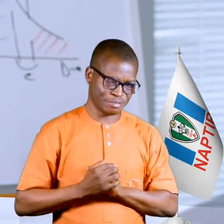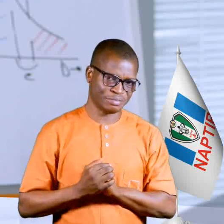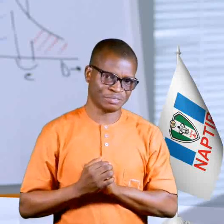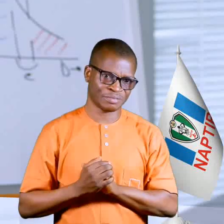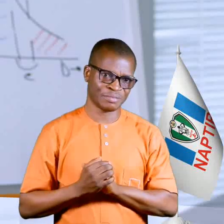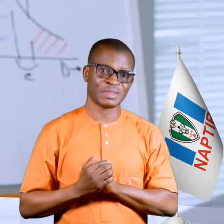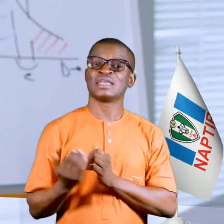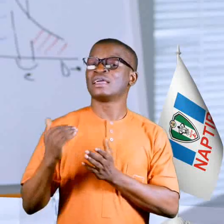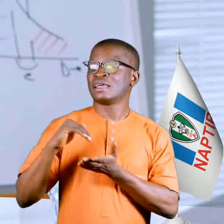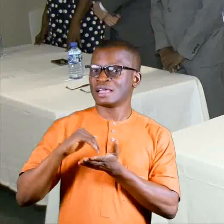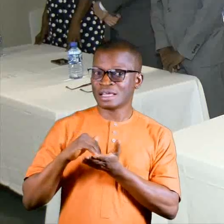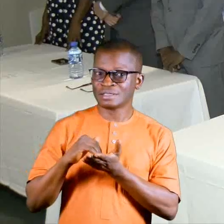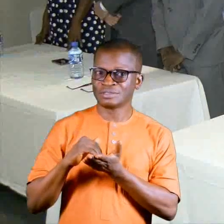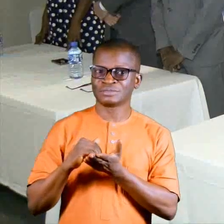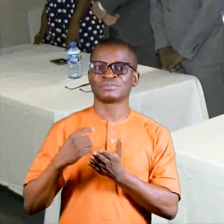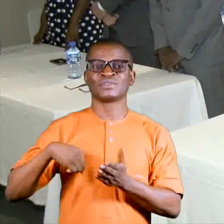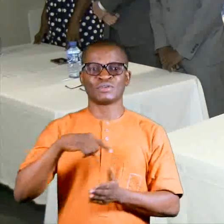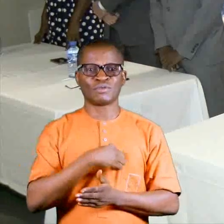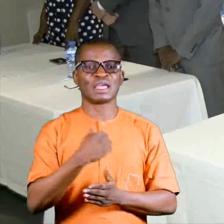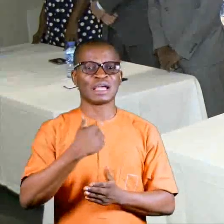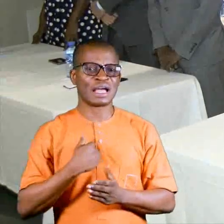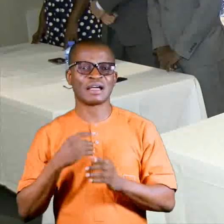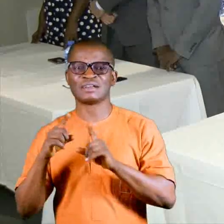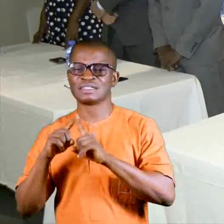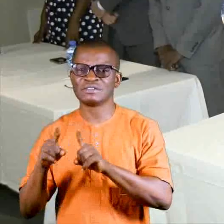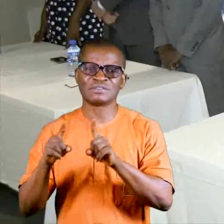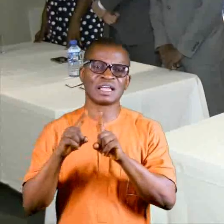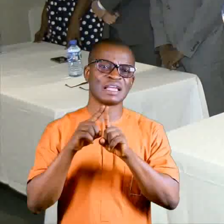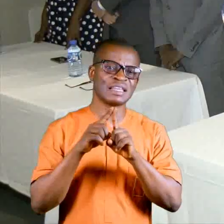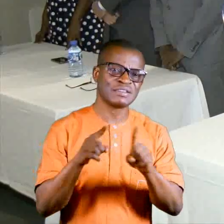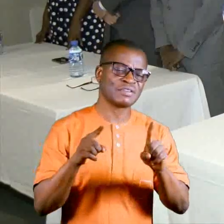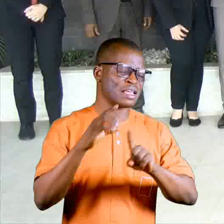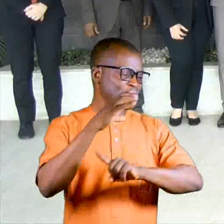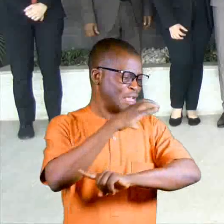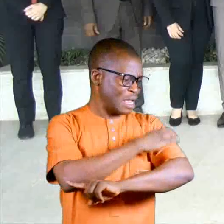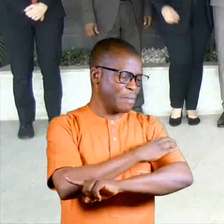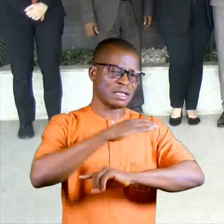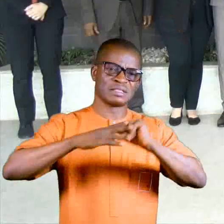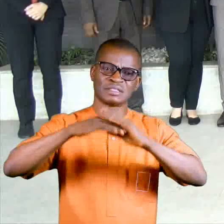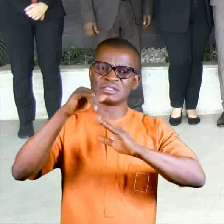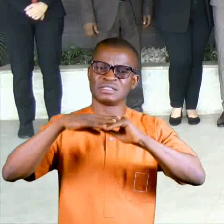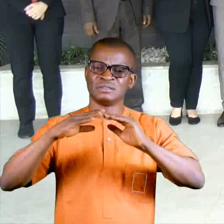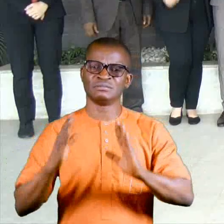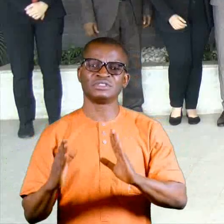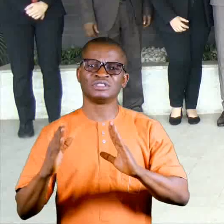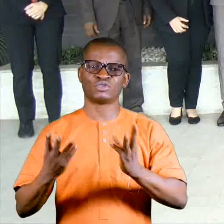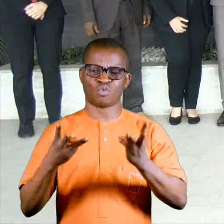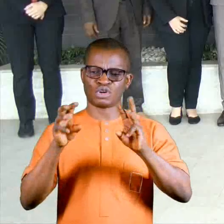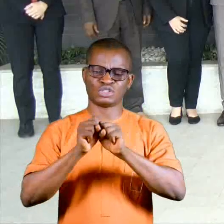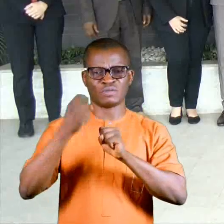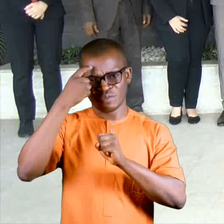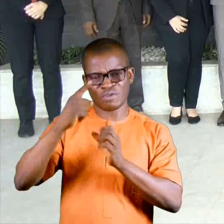Act. Not only that, we've had a series of capacity building